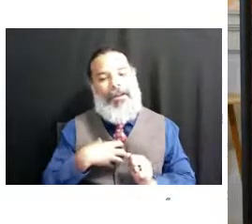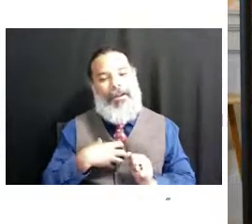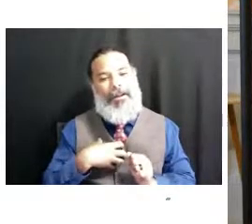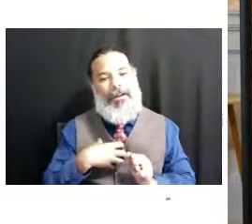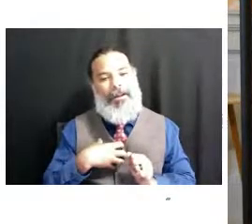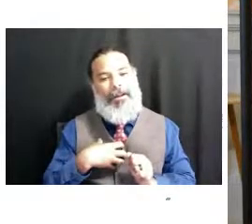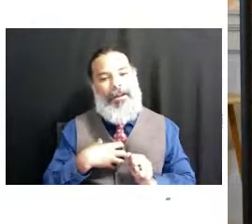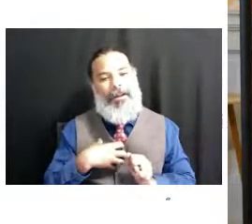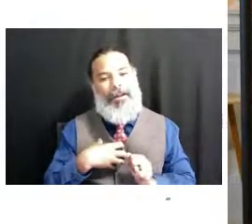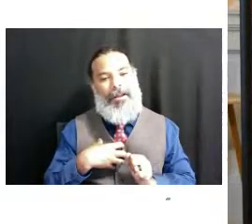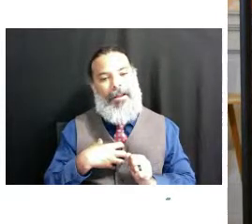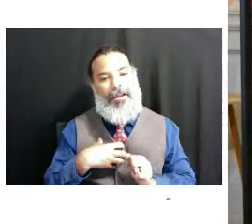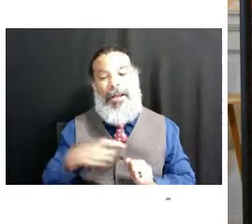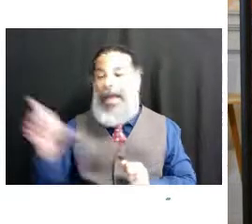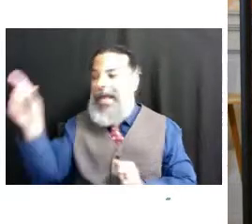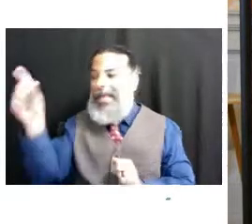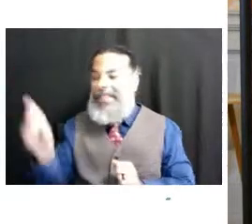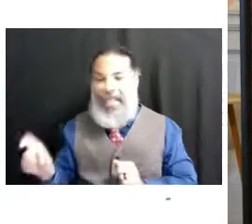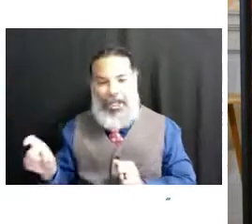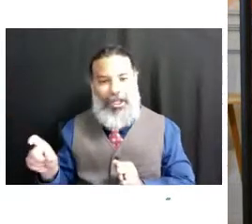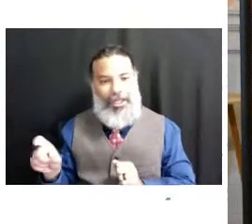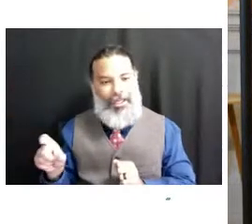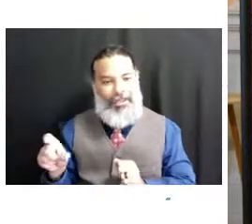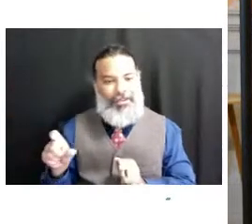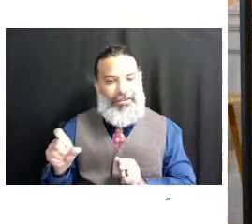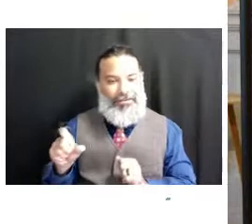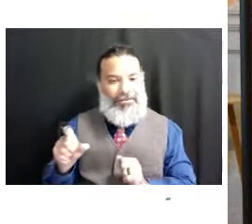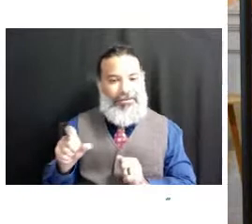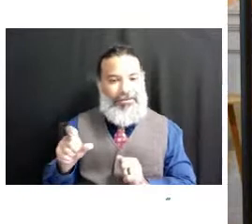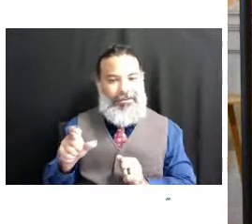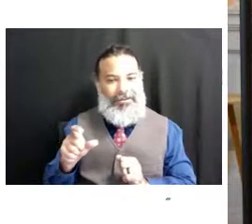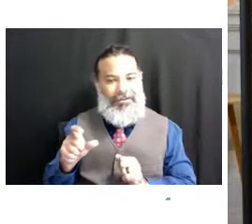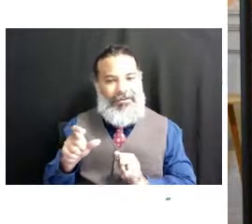about an Italianate eagle.